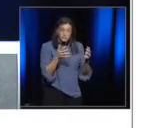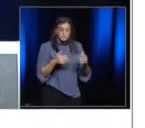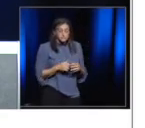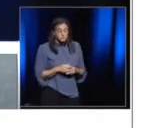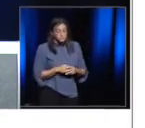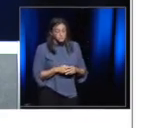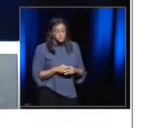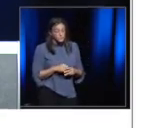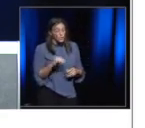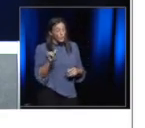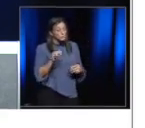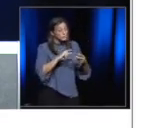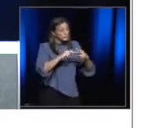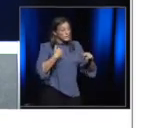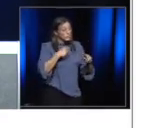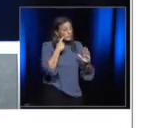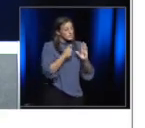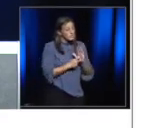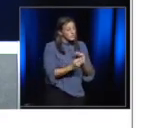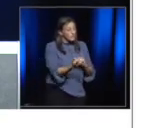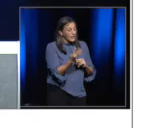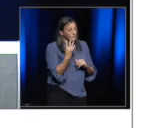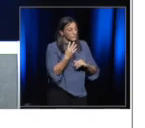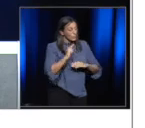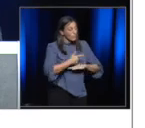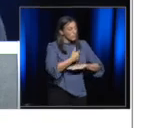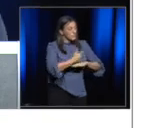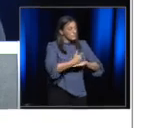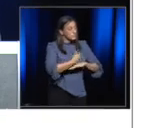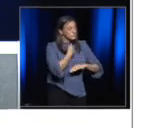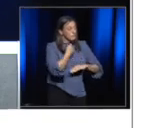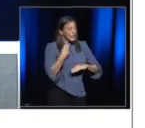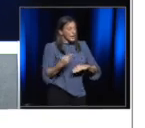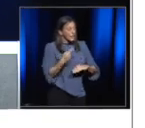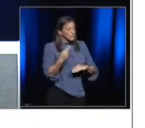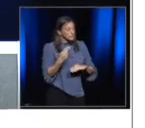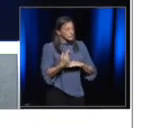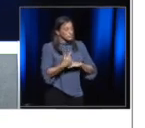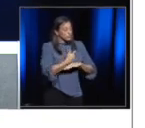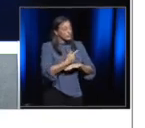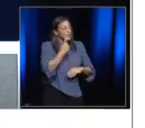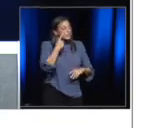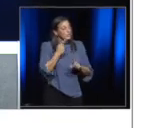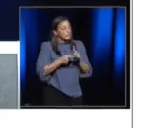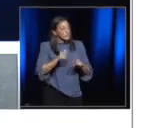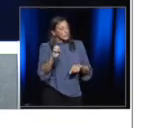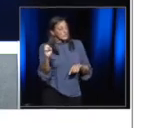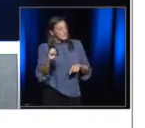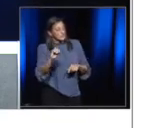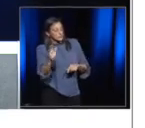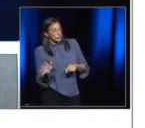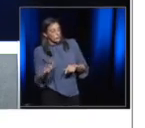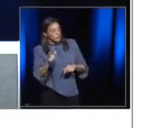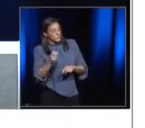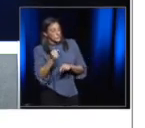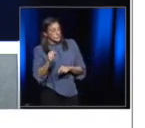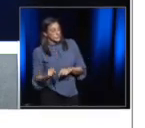We've also genetically identified 4 beach-cast Hector's dolphins, most likely from the east coast of the South